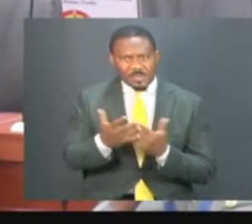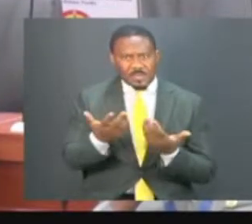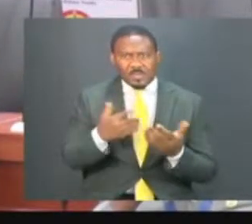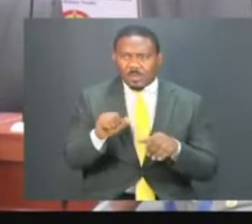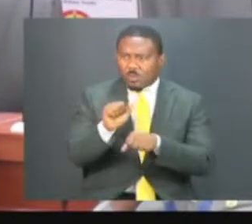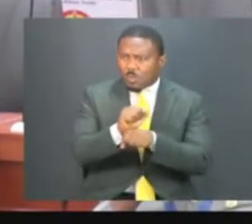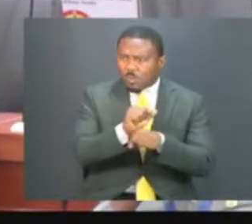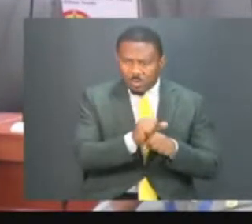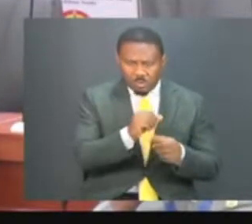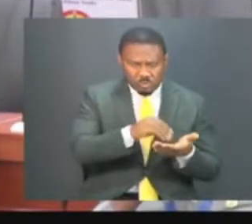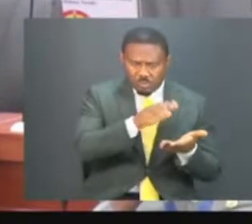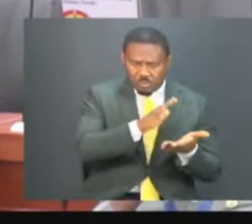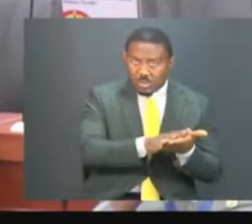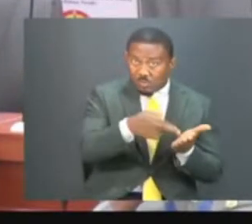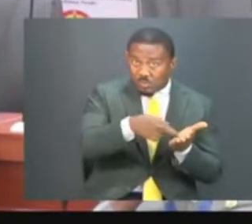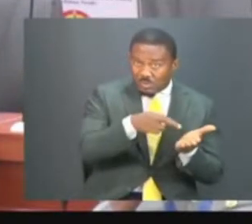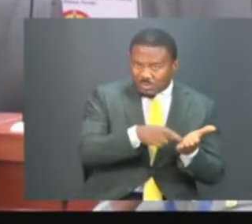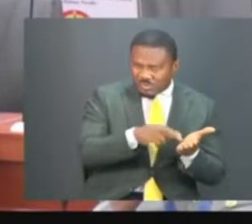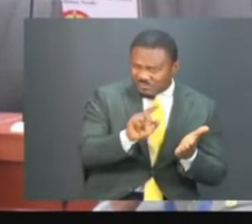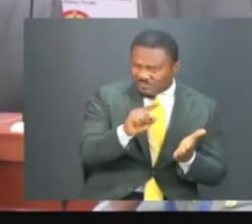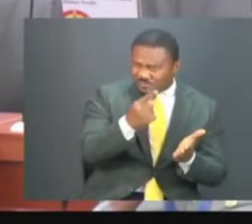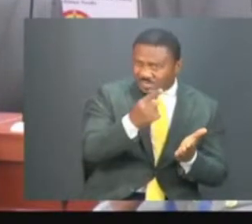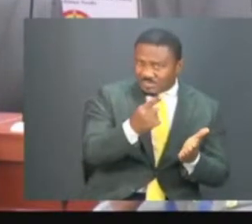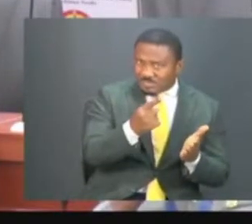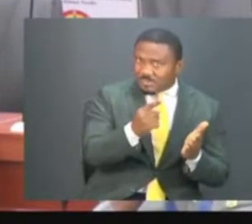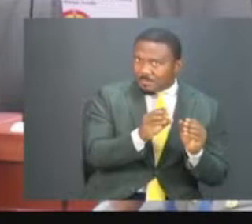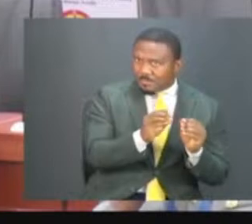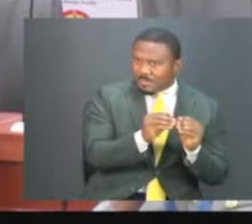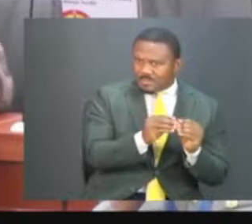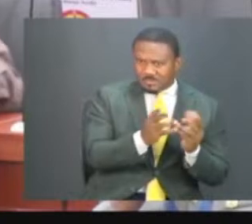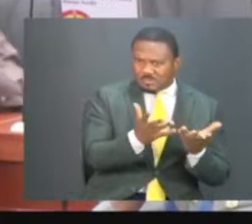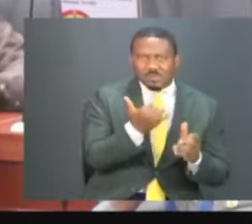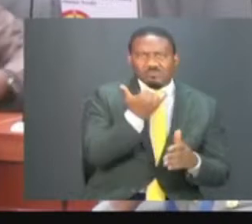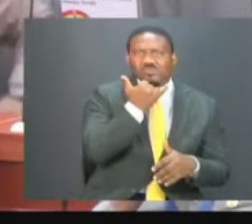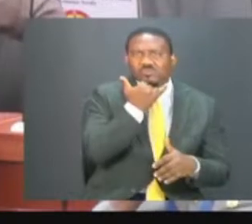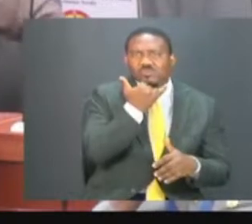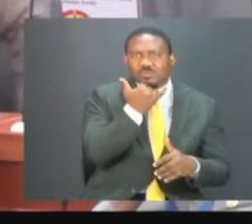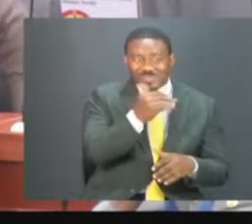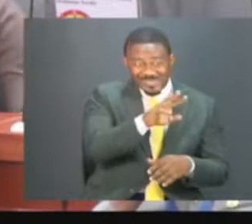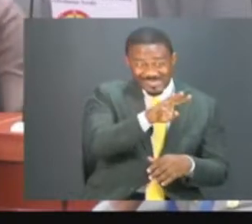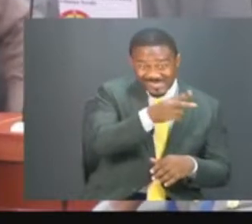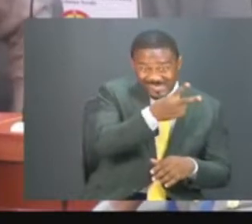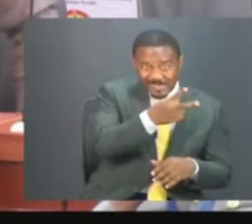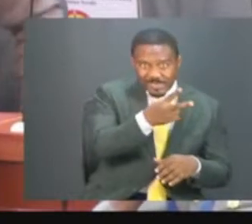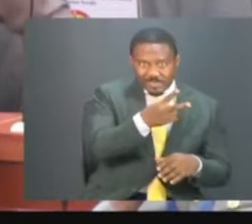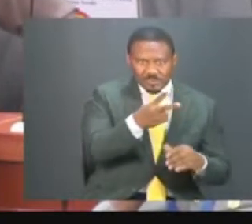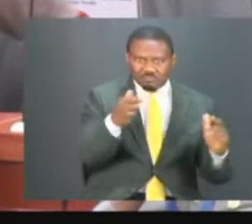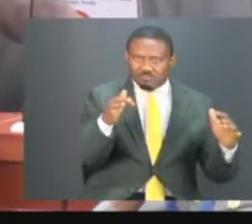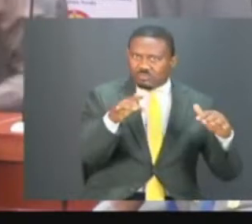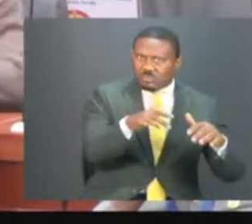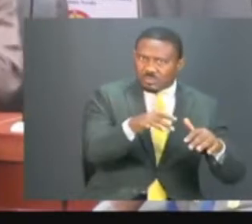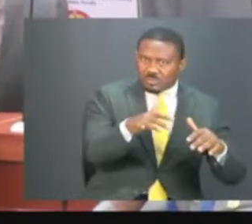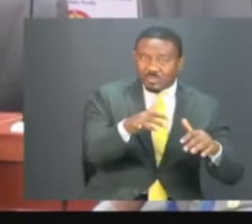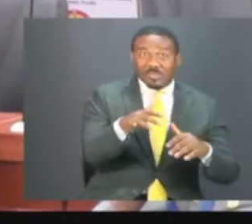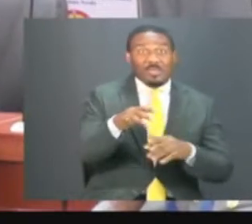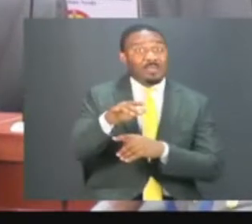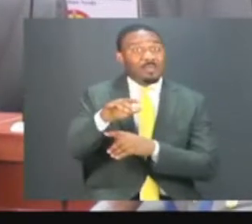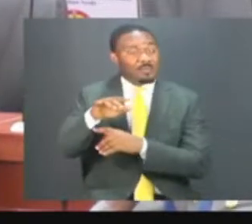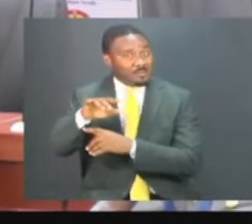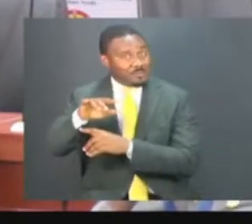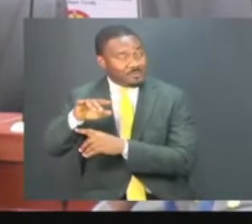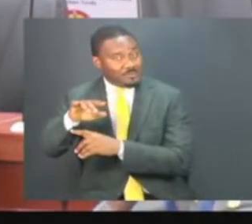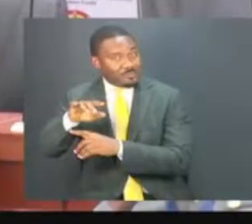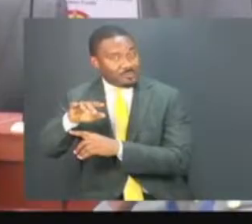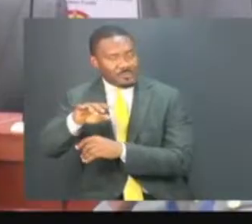the first meeting. It should instead be second sitting of the first meeting. Thank you very much. That's page 1.